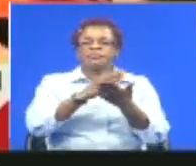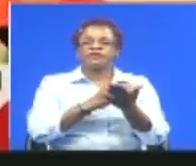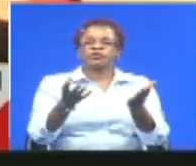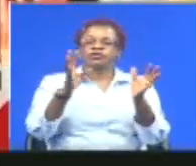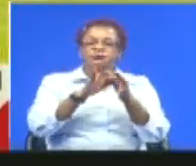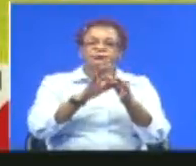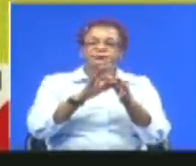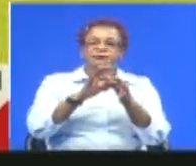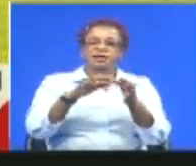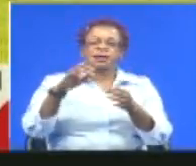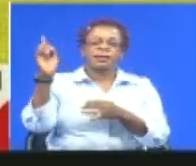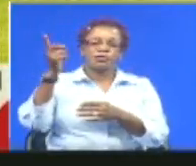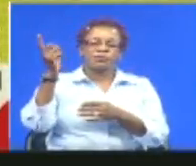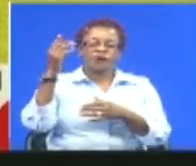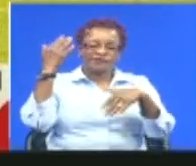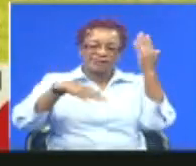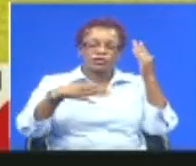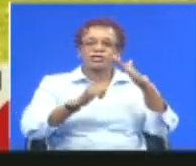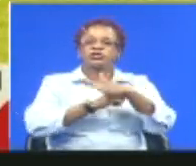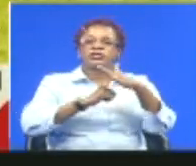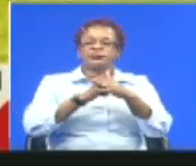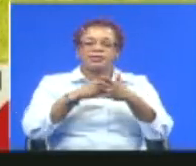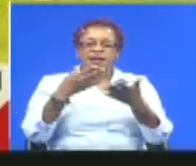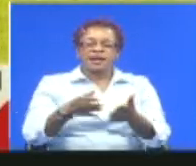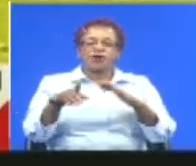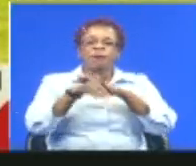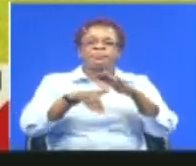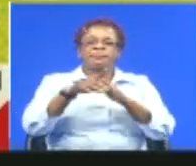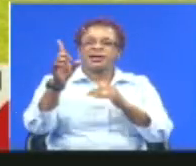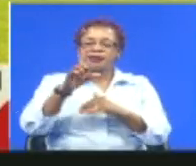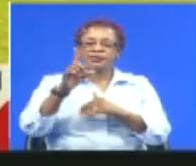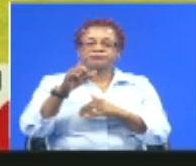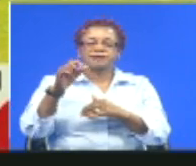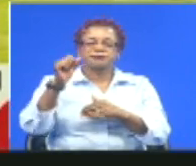a scholarship. She currently plays for Premier League side Spedag FC.